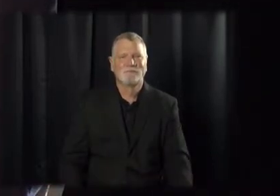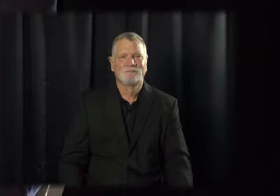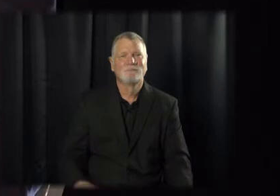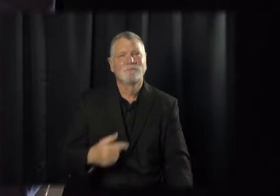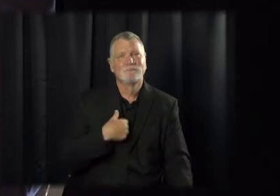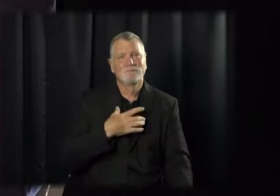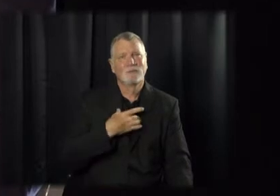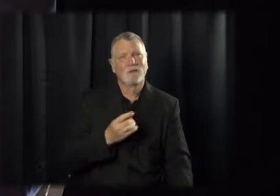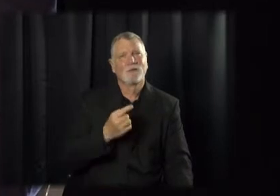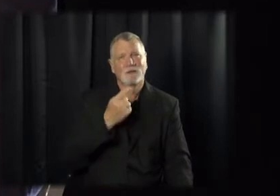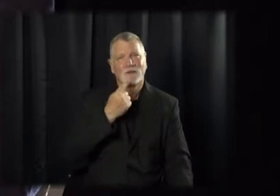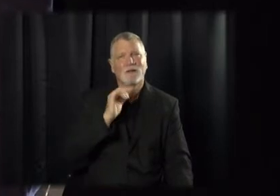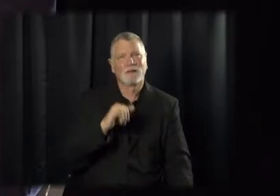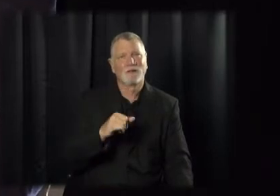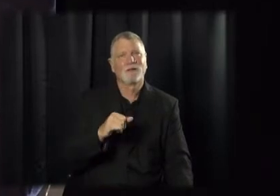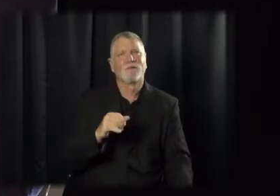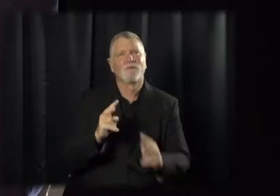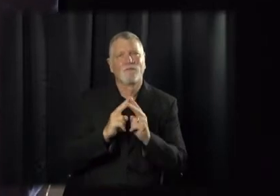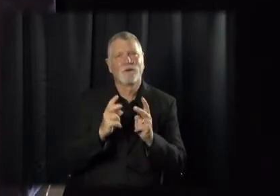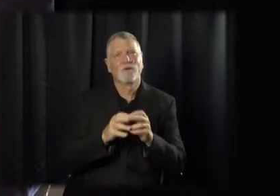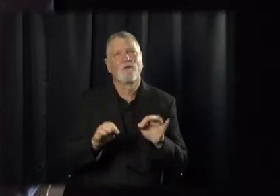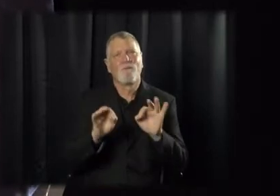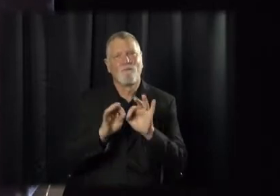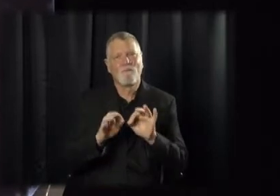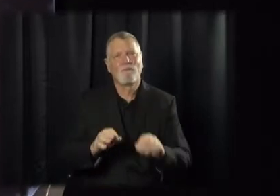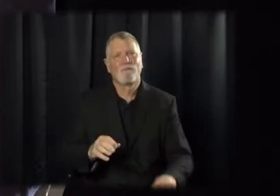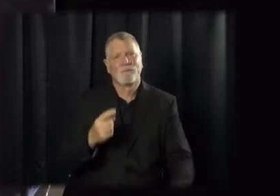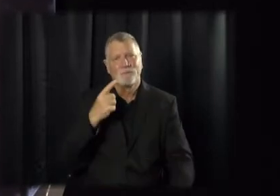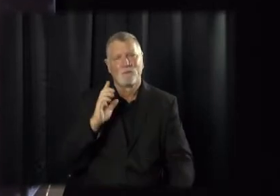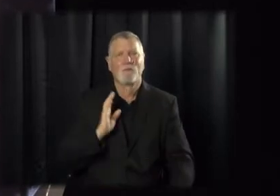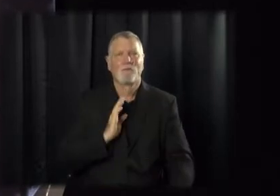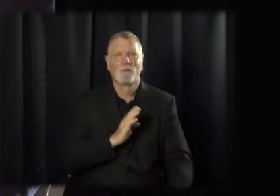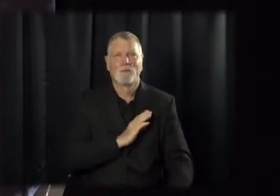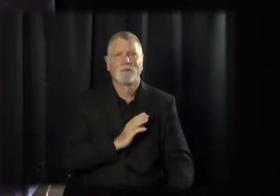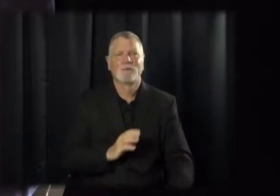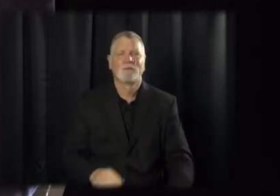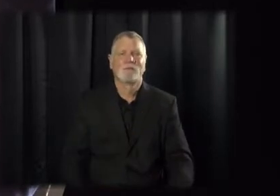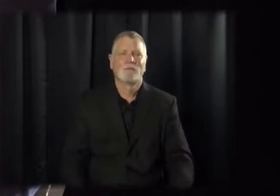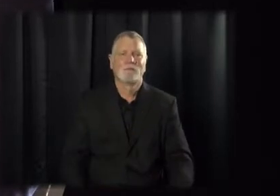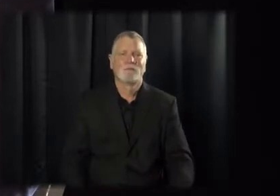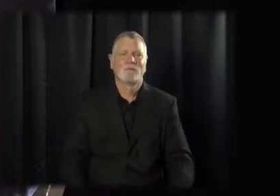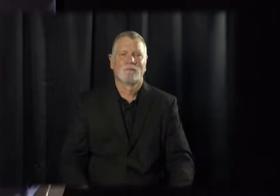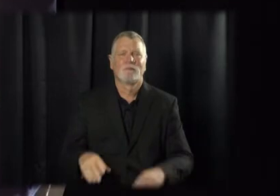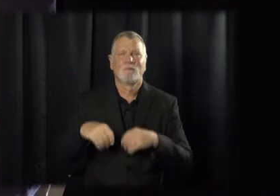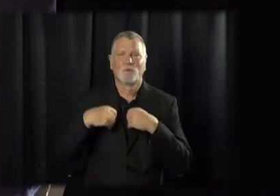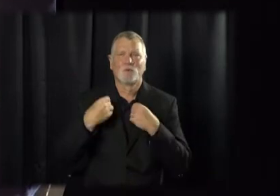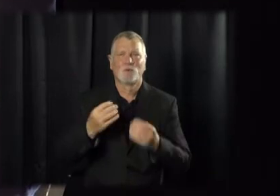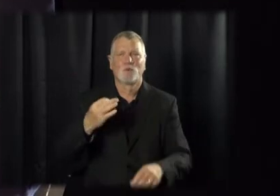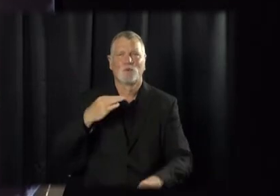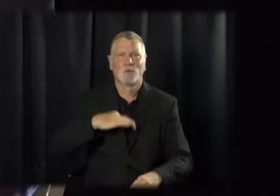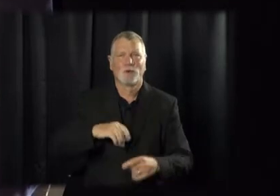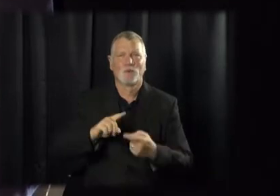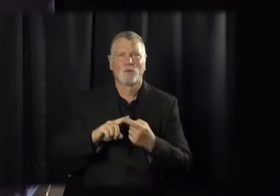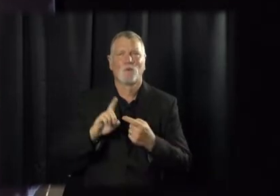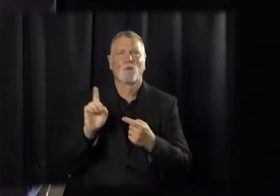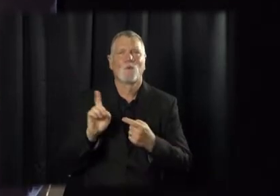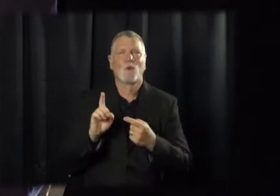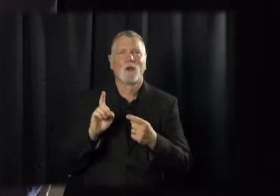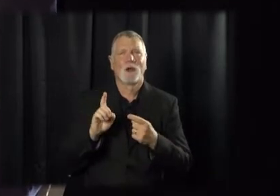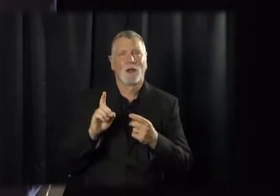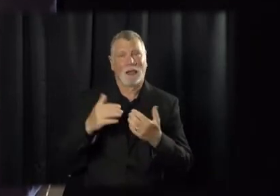I would like to say that it is very important for the board to give credit where credit is